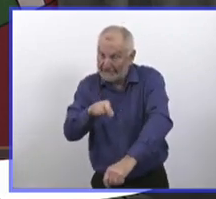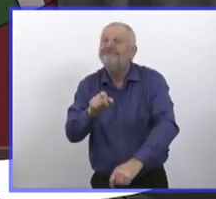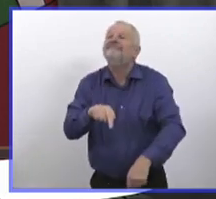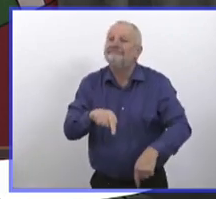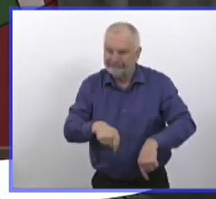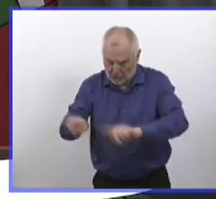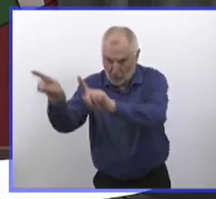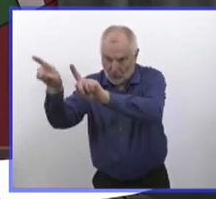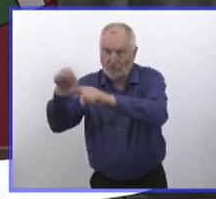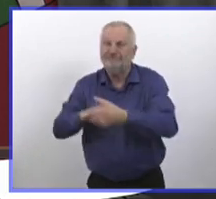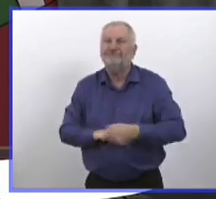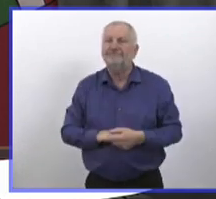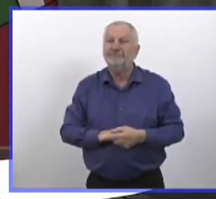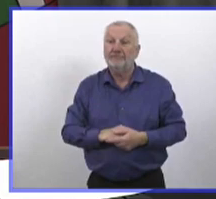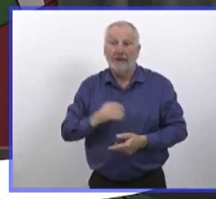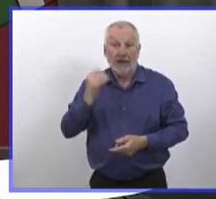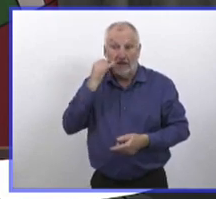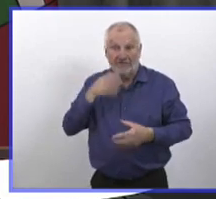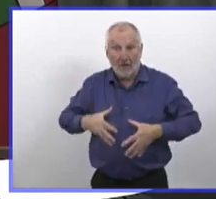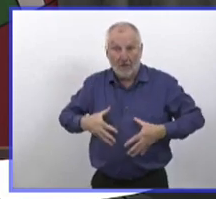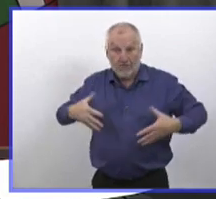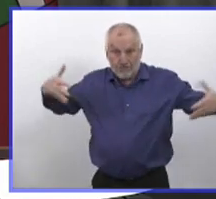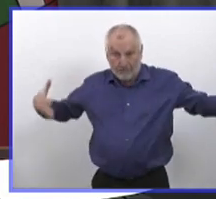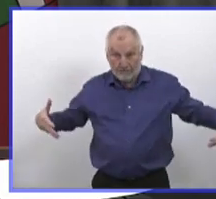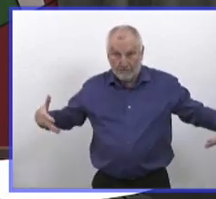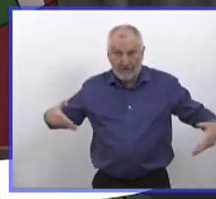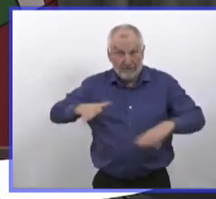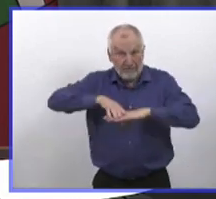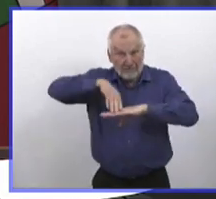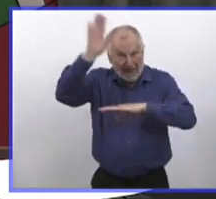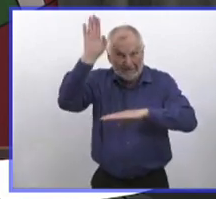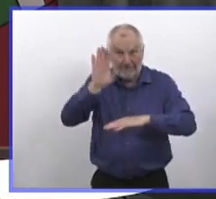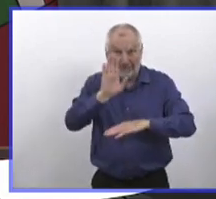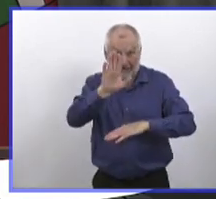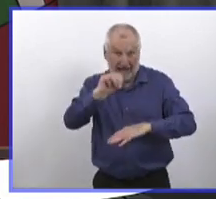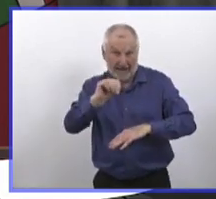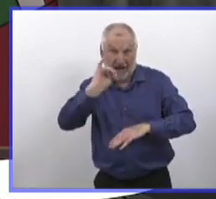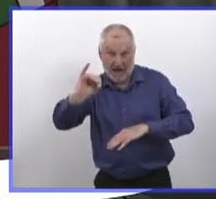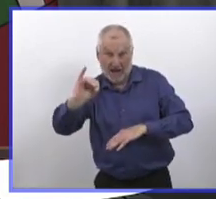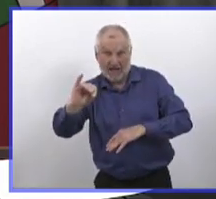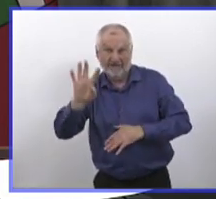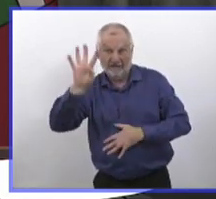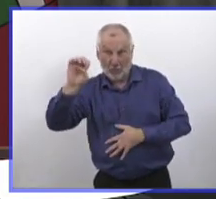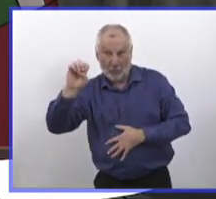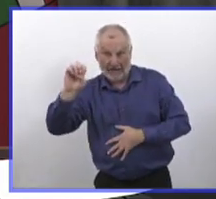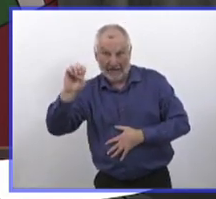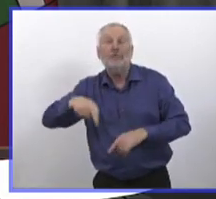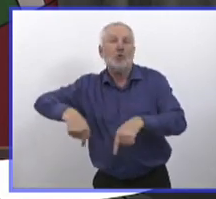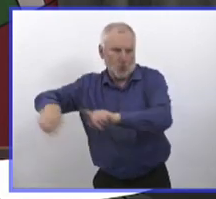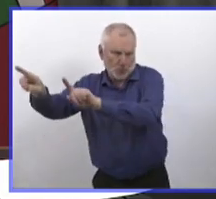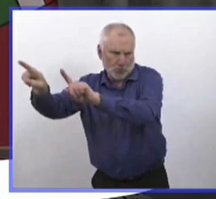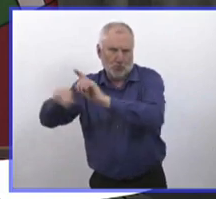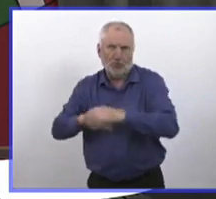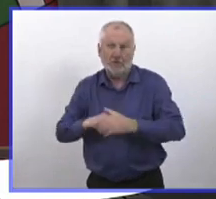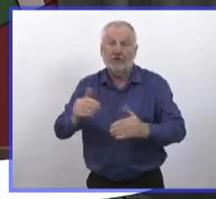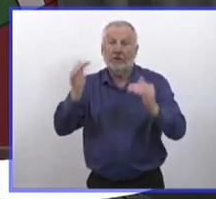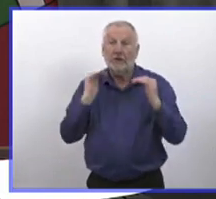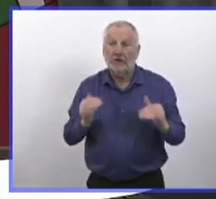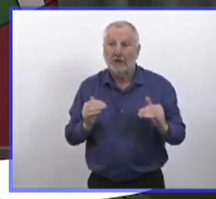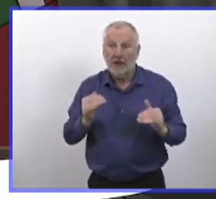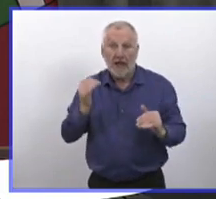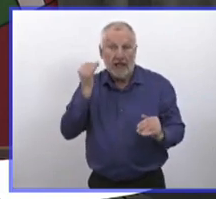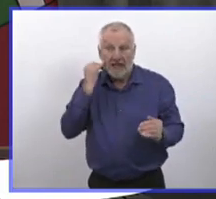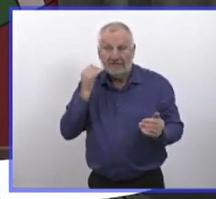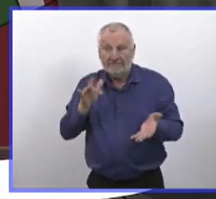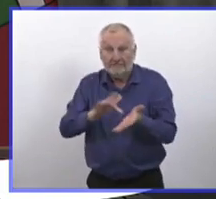them in the severe obesity category. People who are taking medication that causes them to be